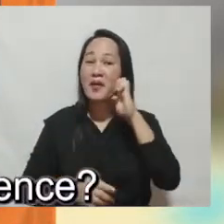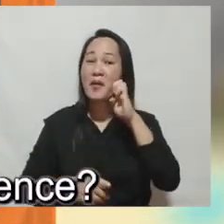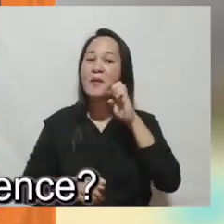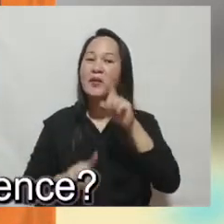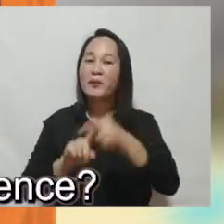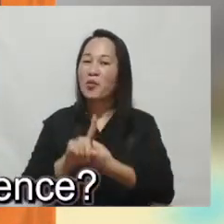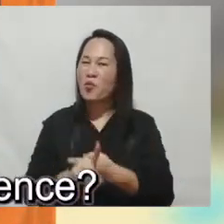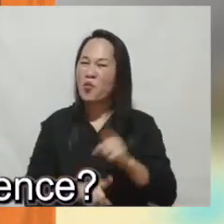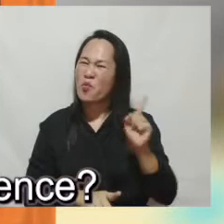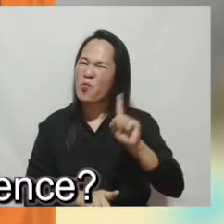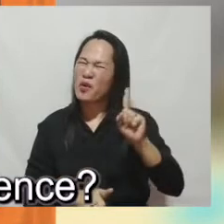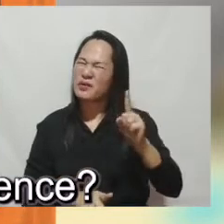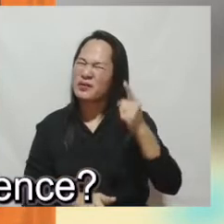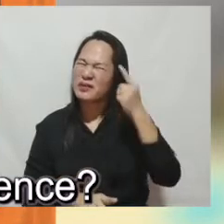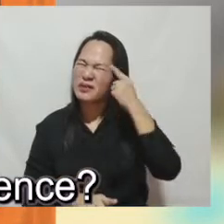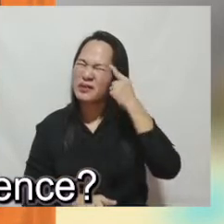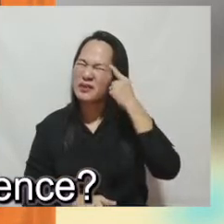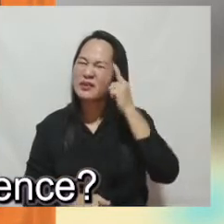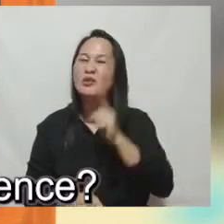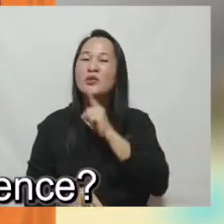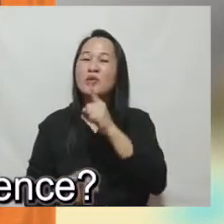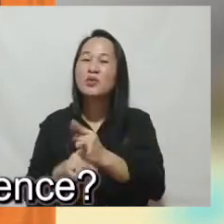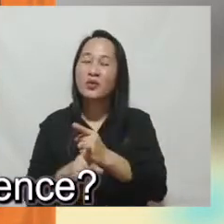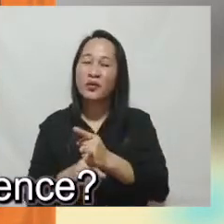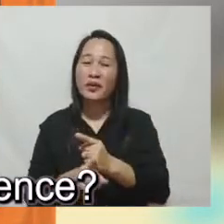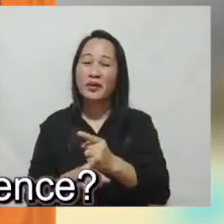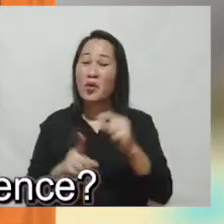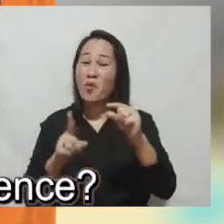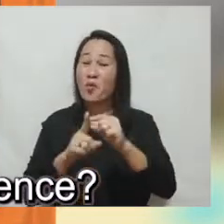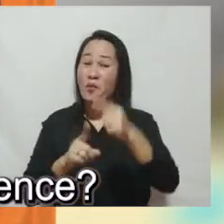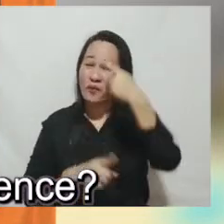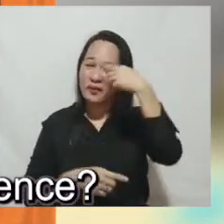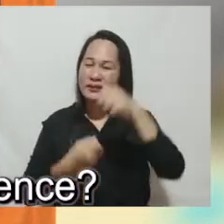think is the correct word for this sentence?